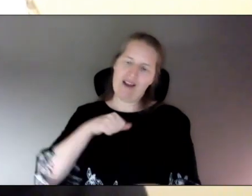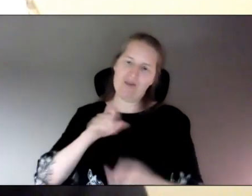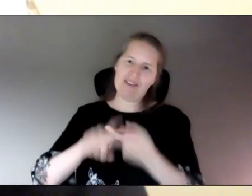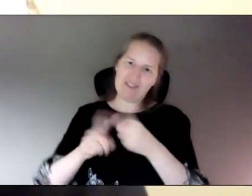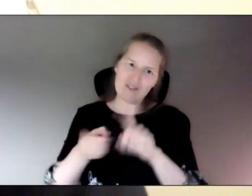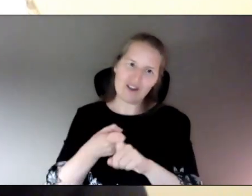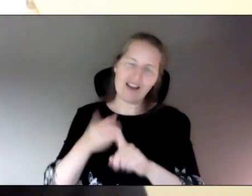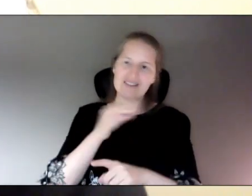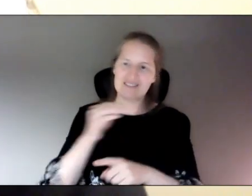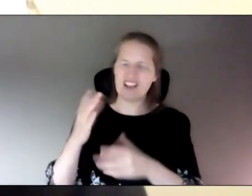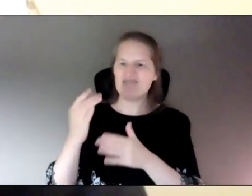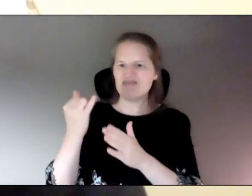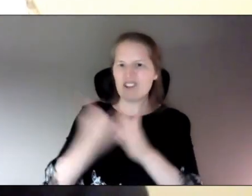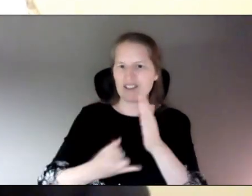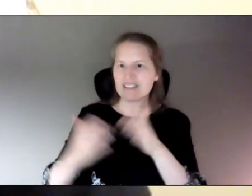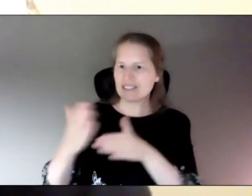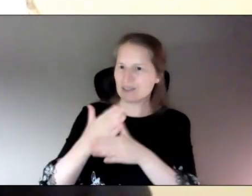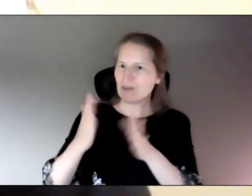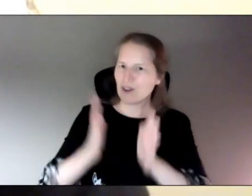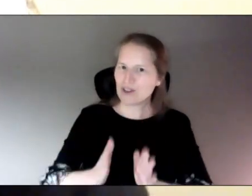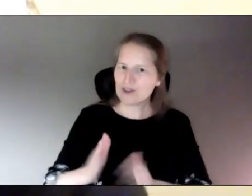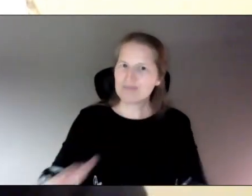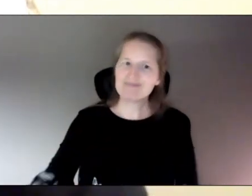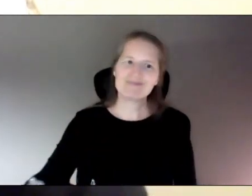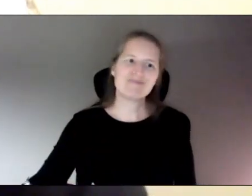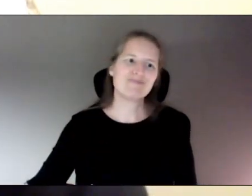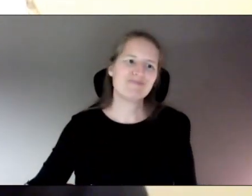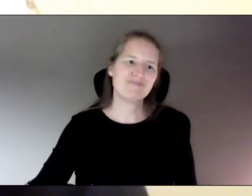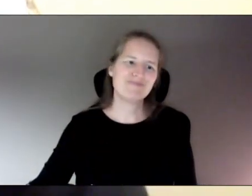and artistic partner.